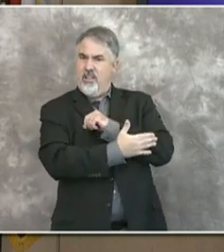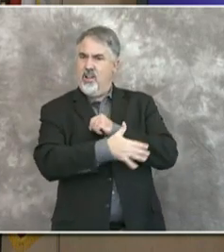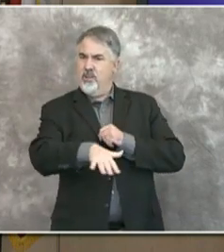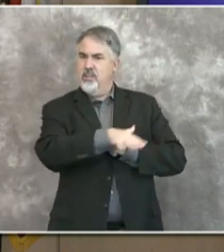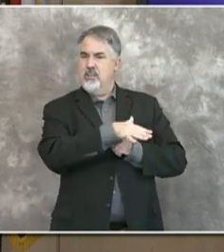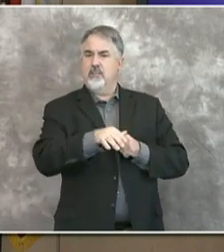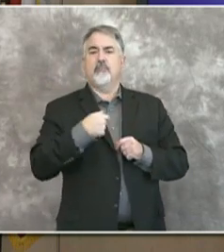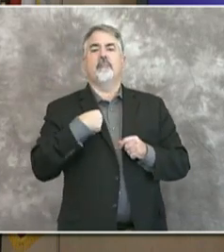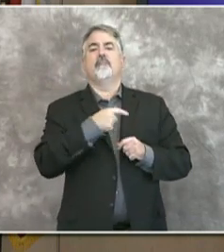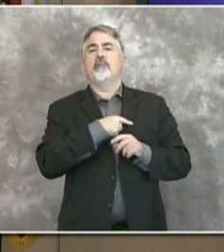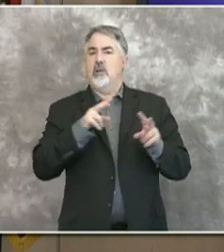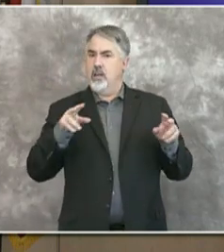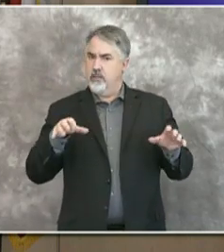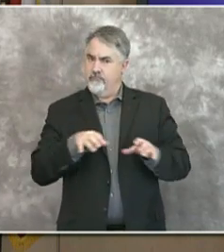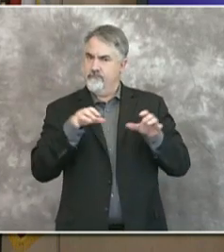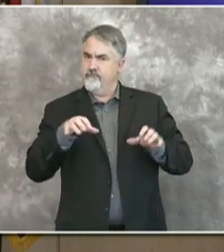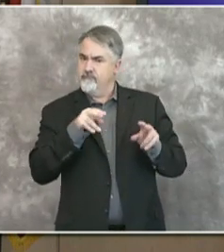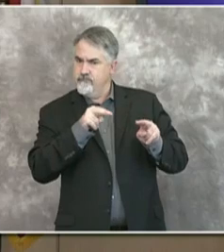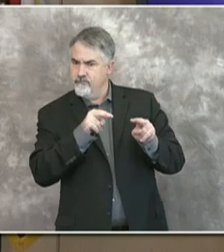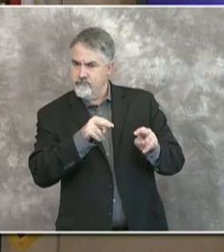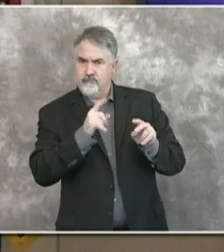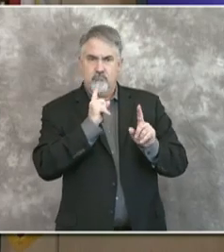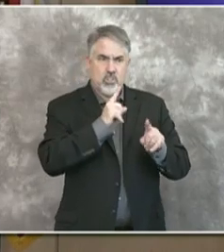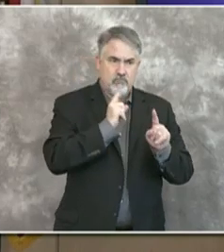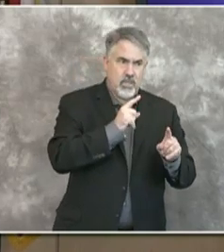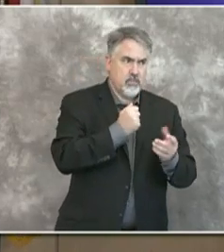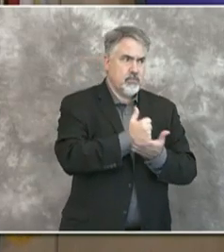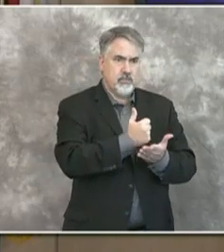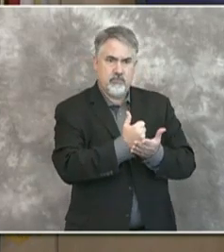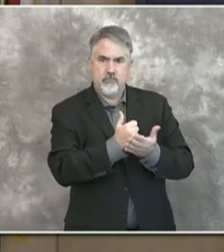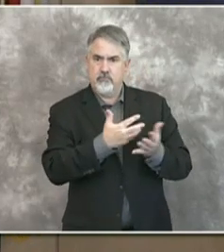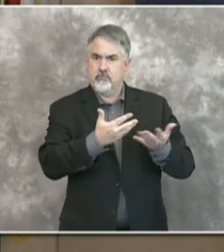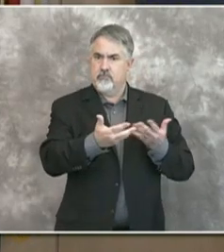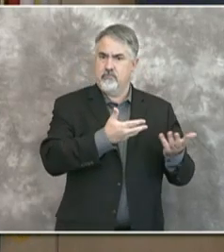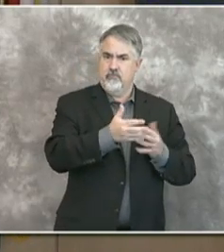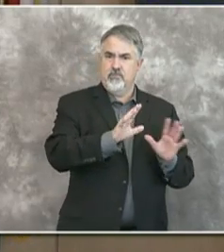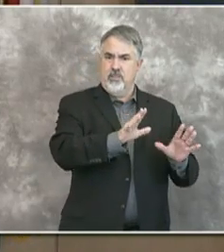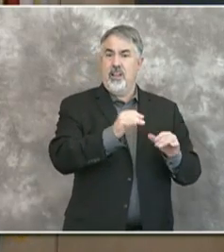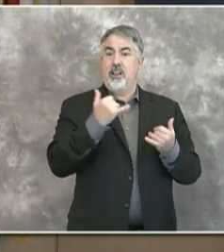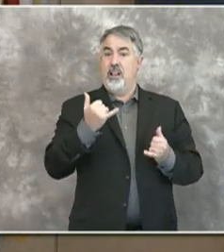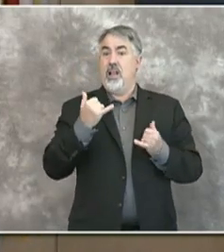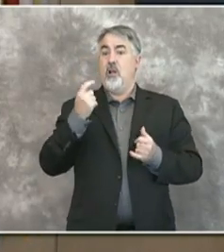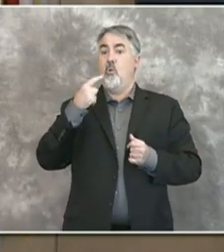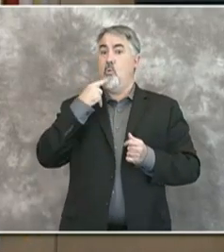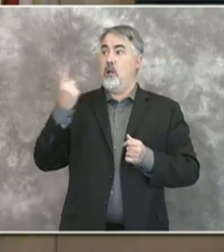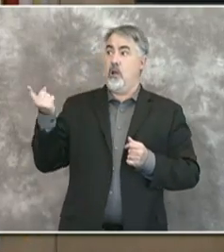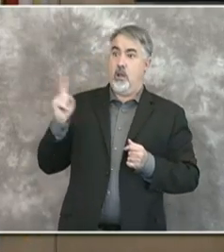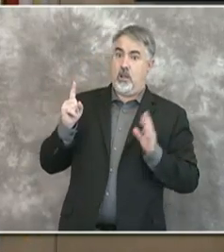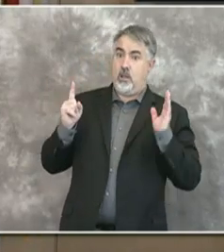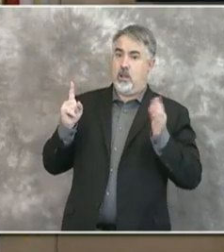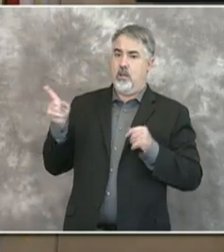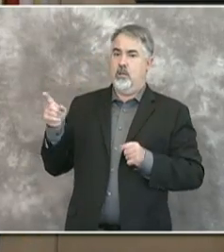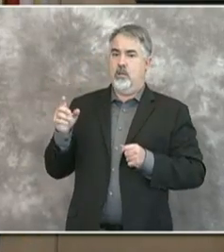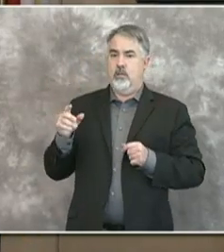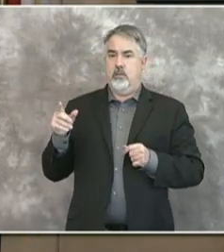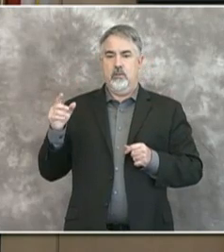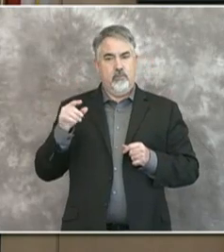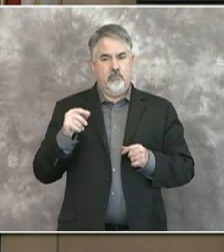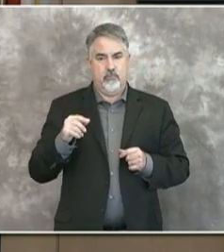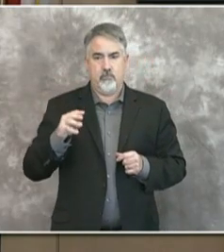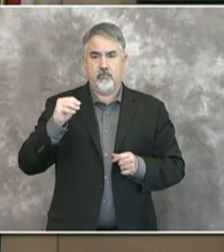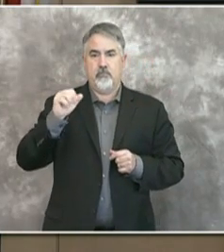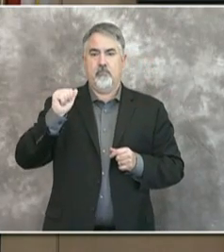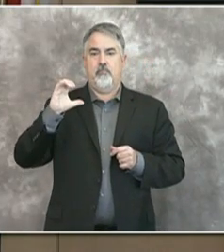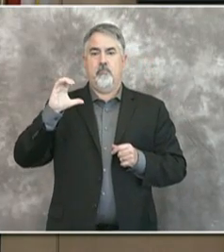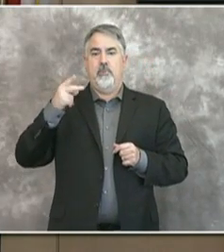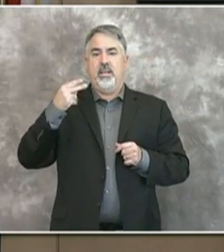in response, particularly with regard to the testing. So here to talk about that today is Nick Machione, who is the director of our Health and